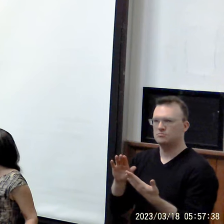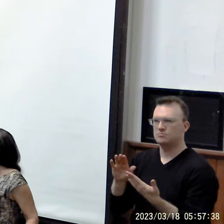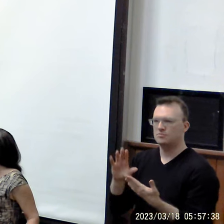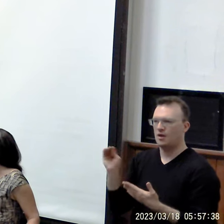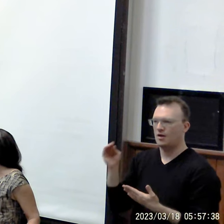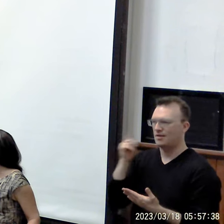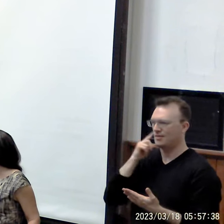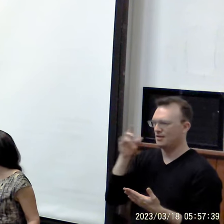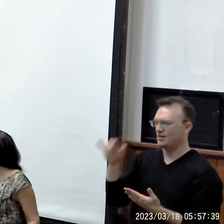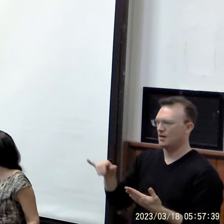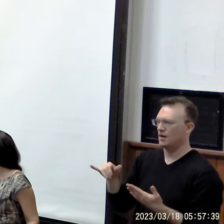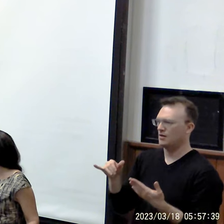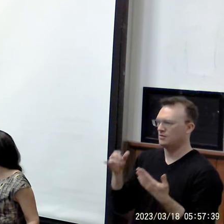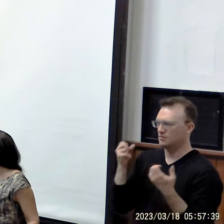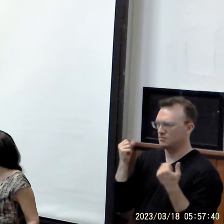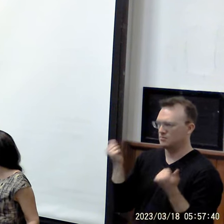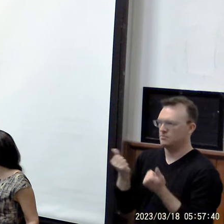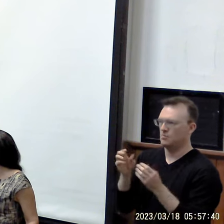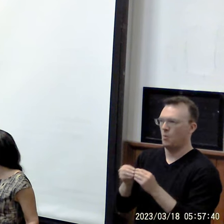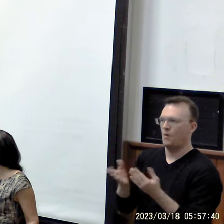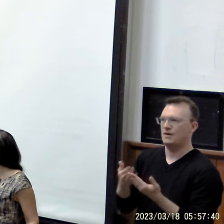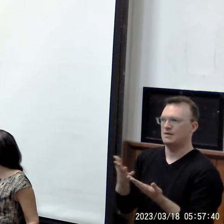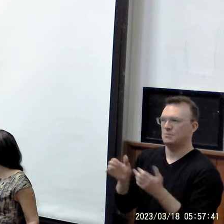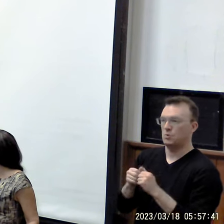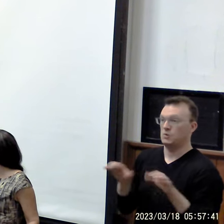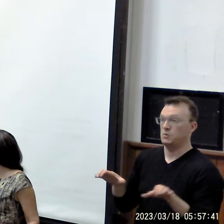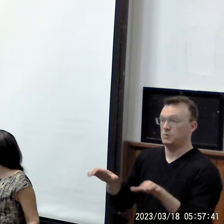I think that's a lot easier said than done.